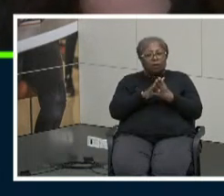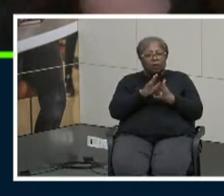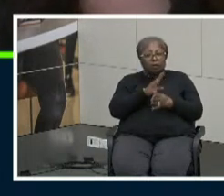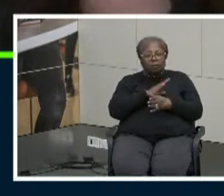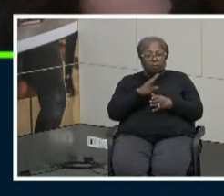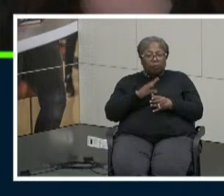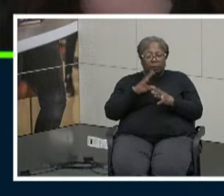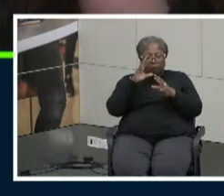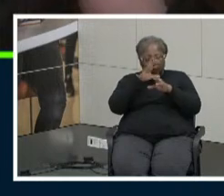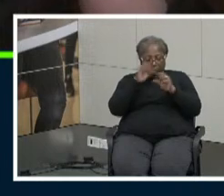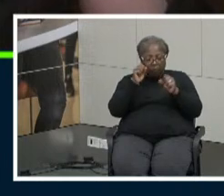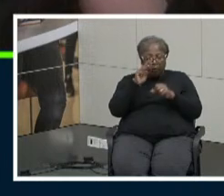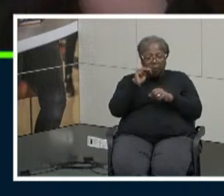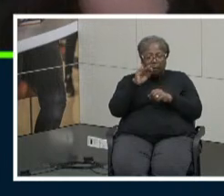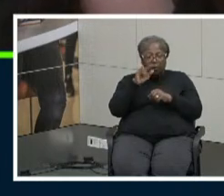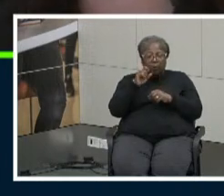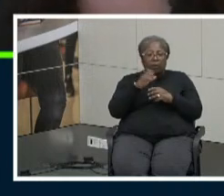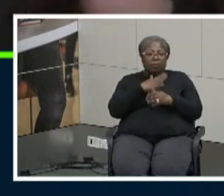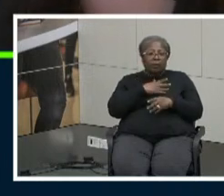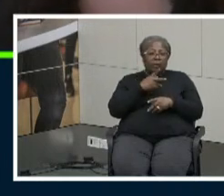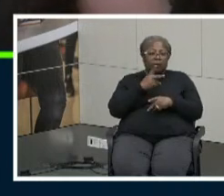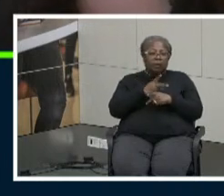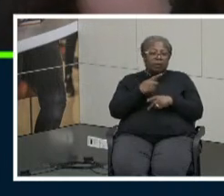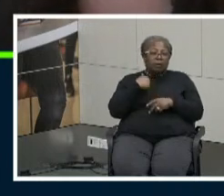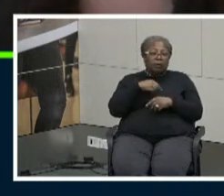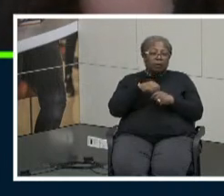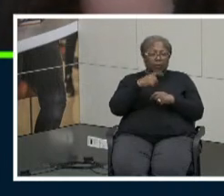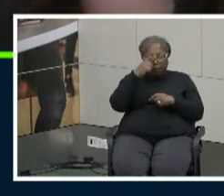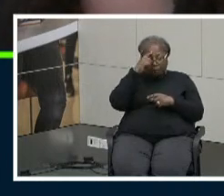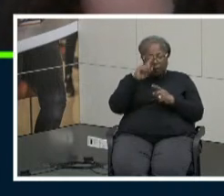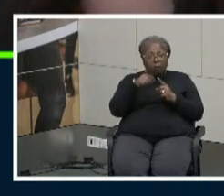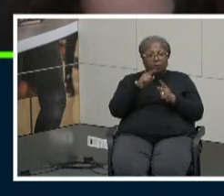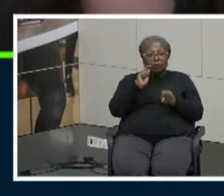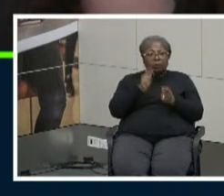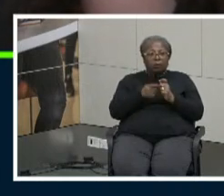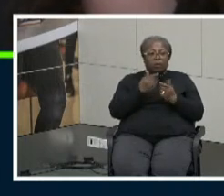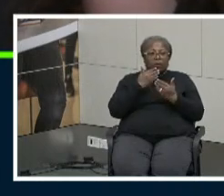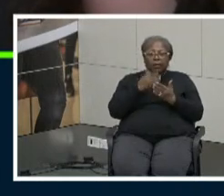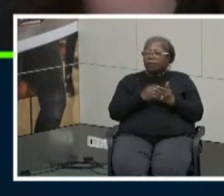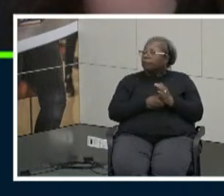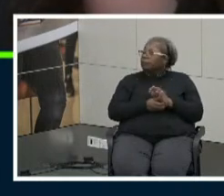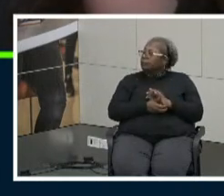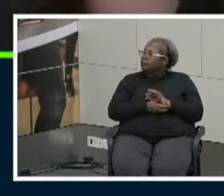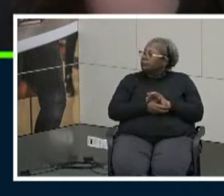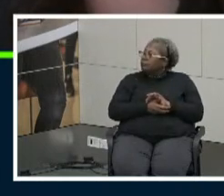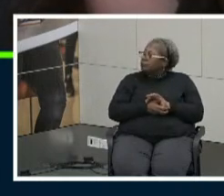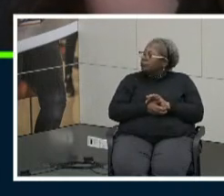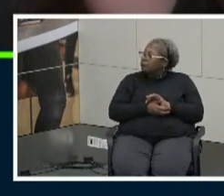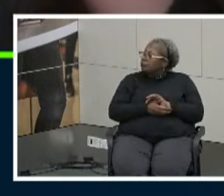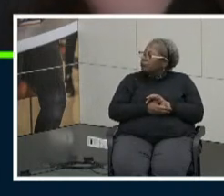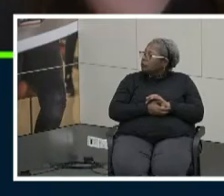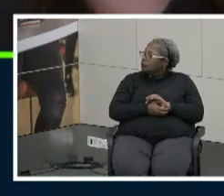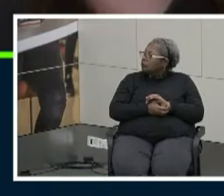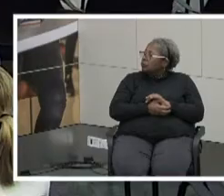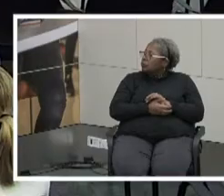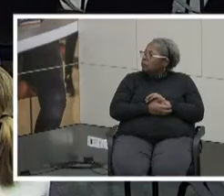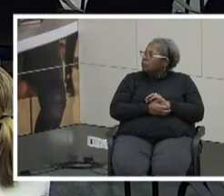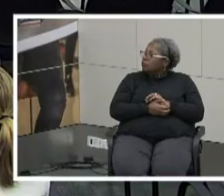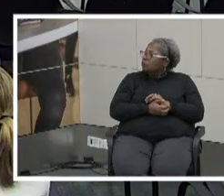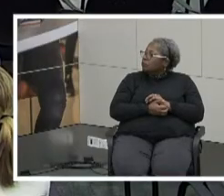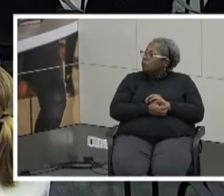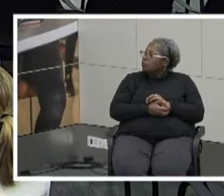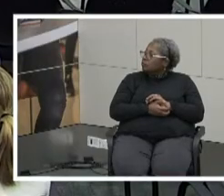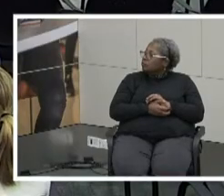board and superintendent miles please keep us in mind when considering redesignation thank you